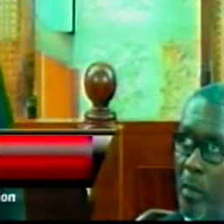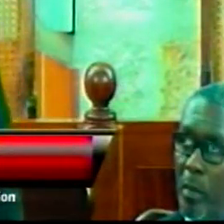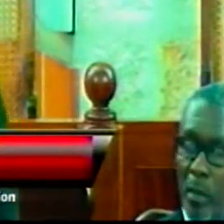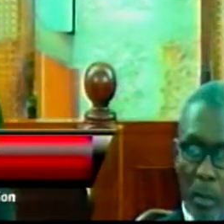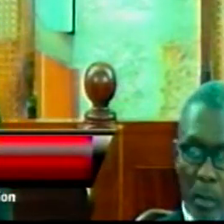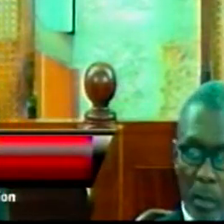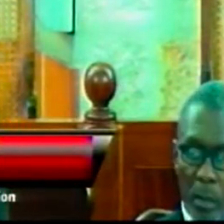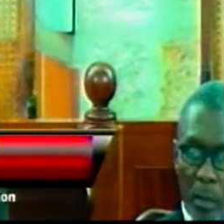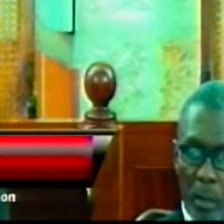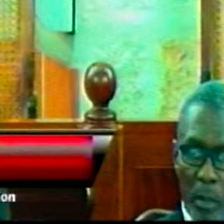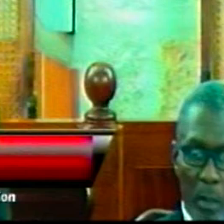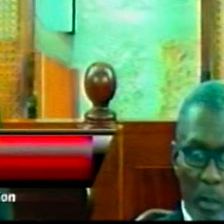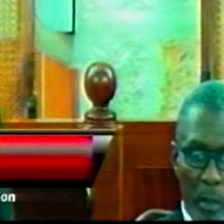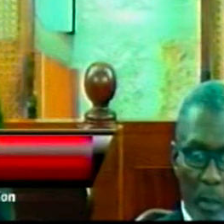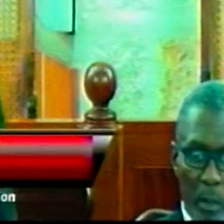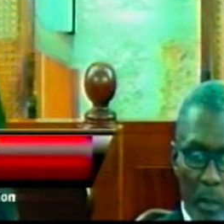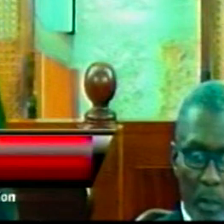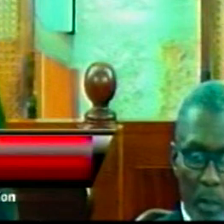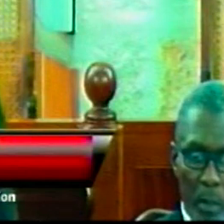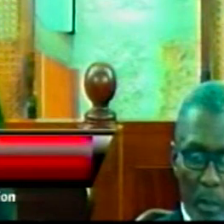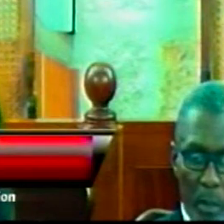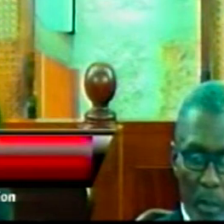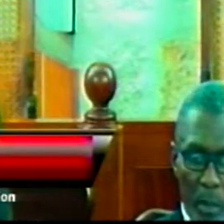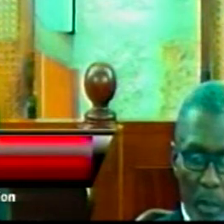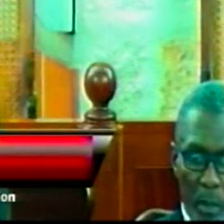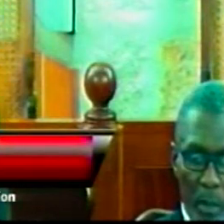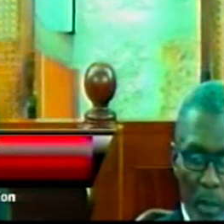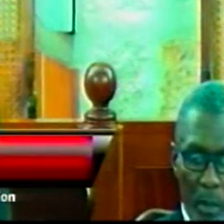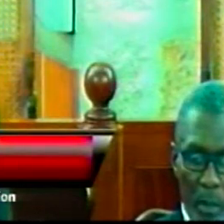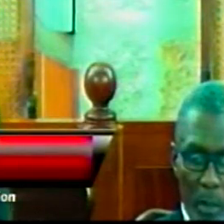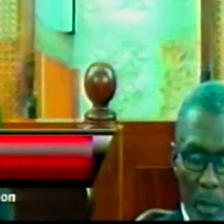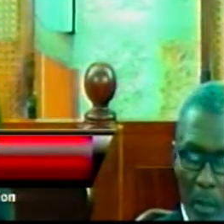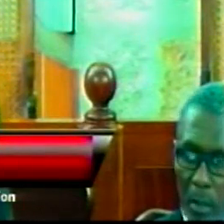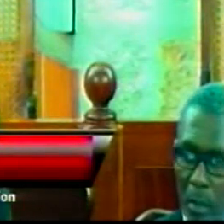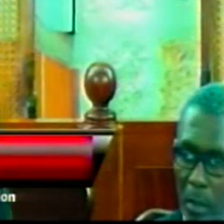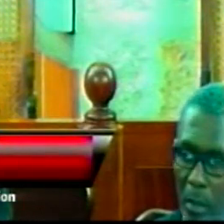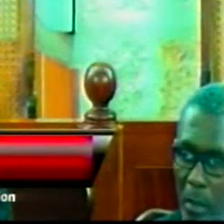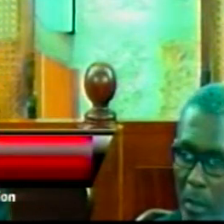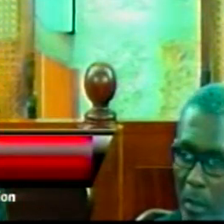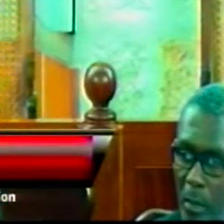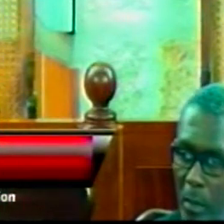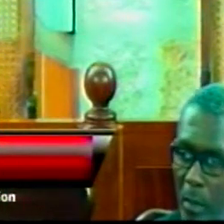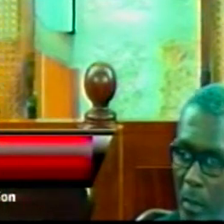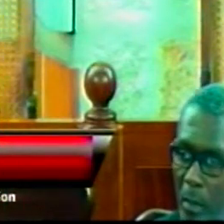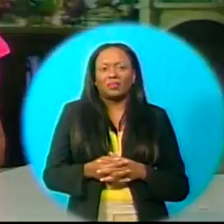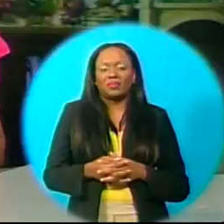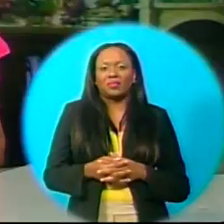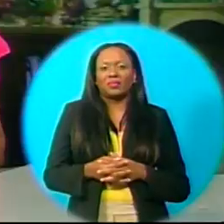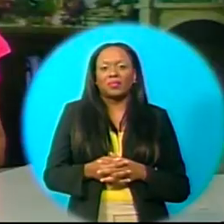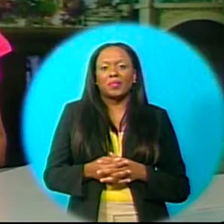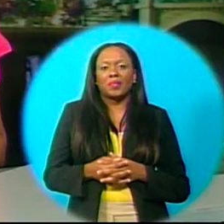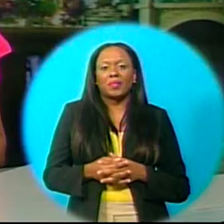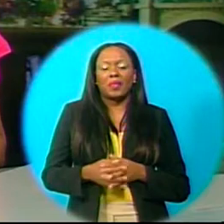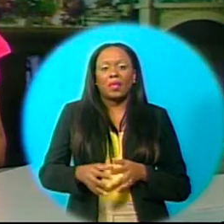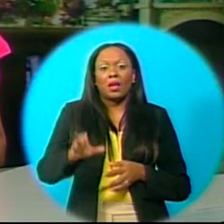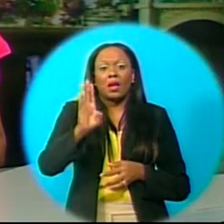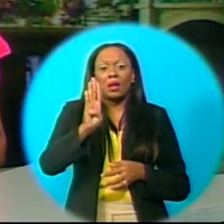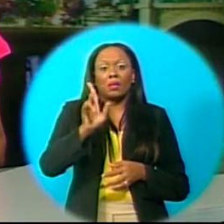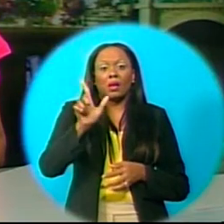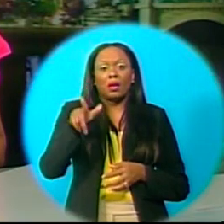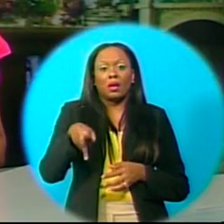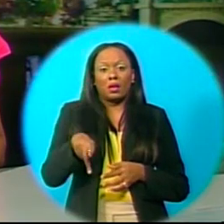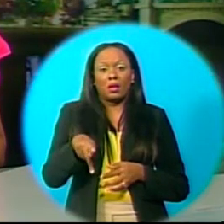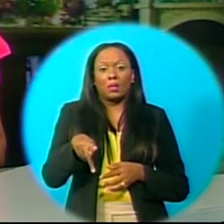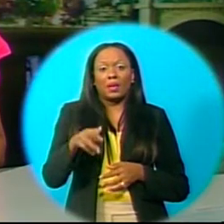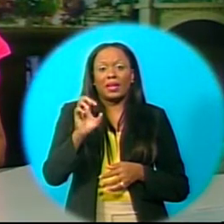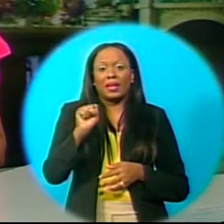and a more reduction in crime. We know we have challenges. And opposition